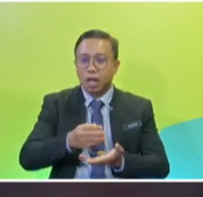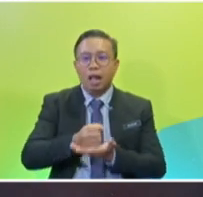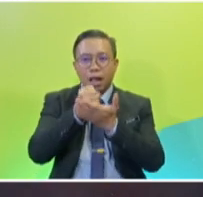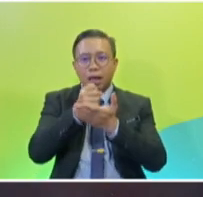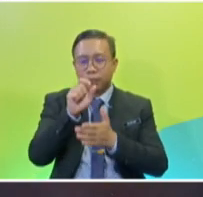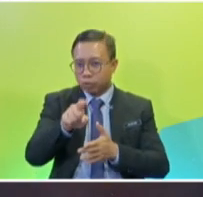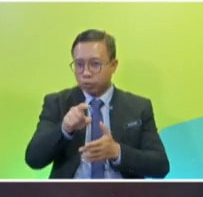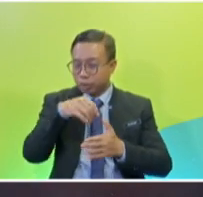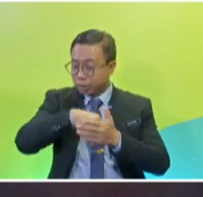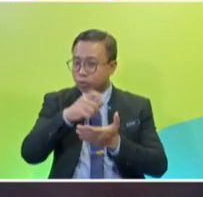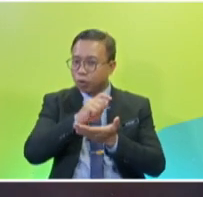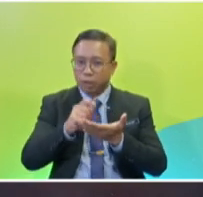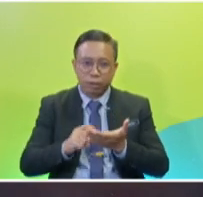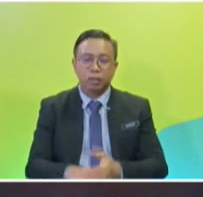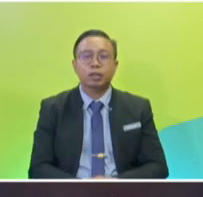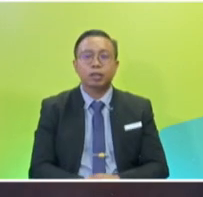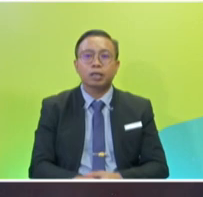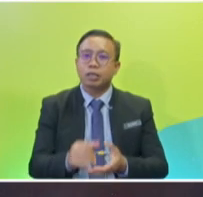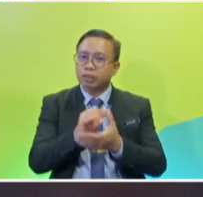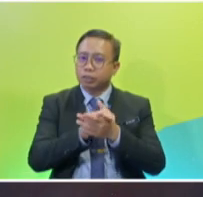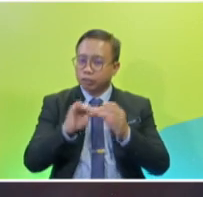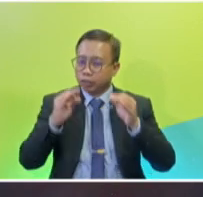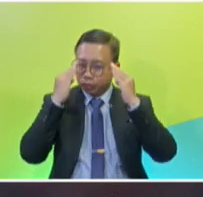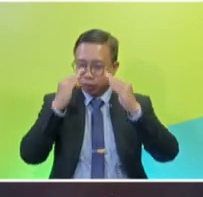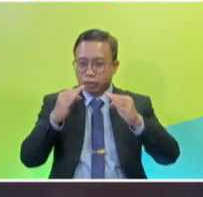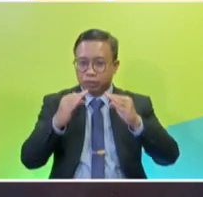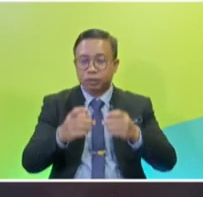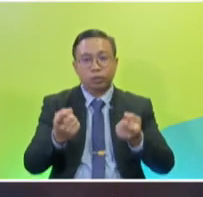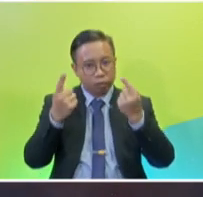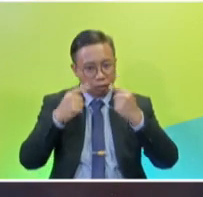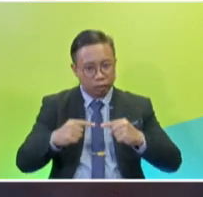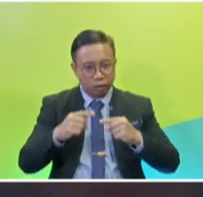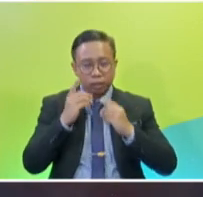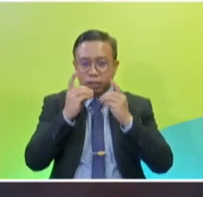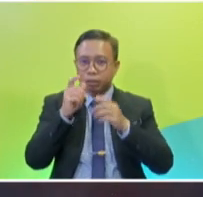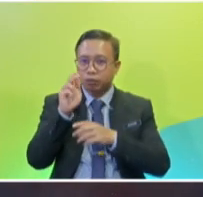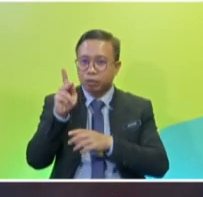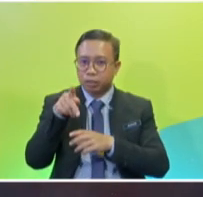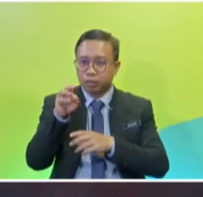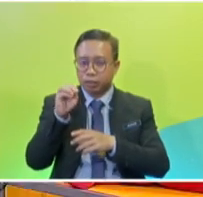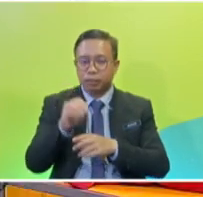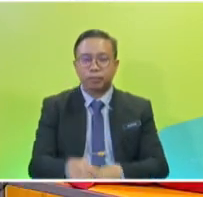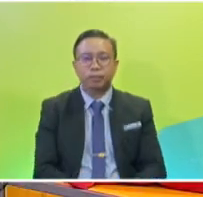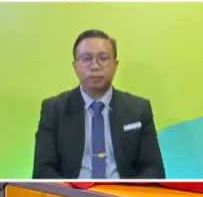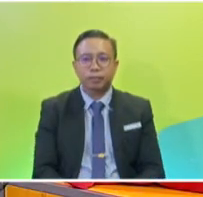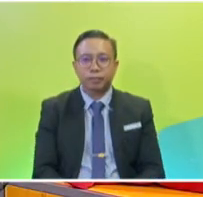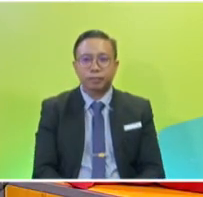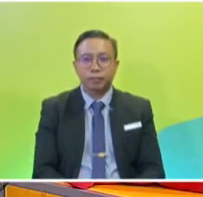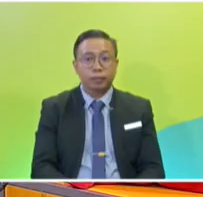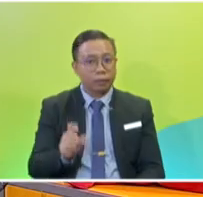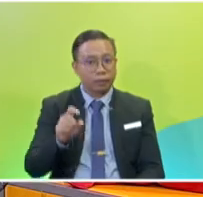exactly. I believe that is so. So stay focused and we'll be right back here on Did It TV KPM after this break.